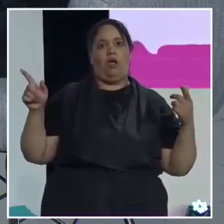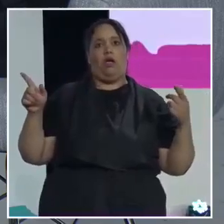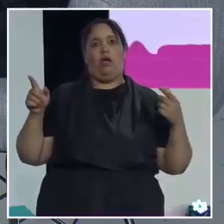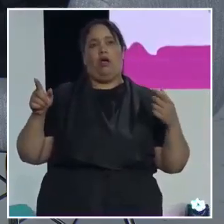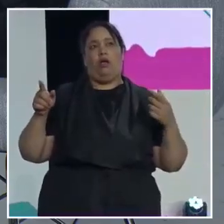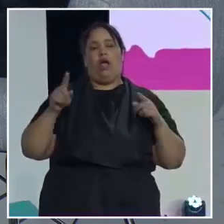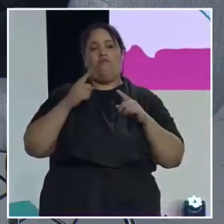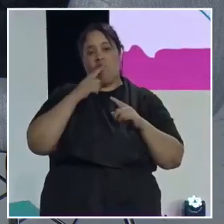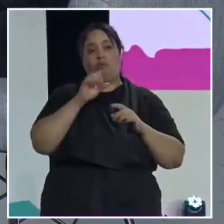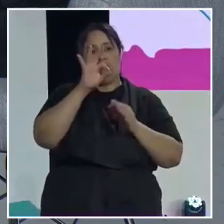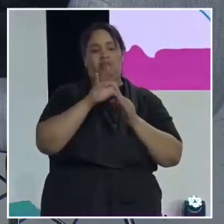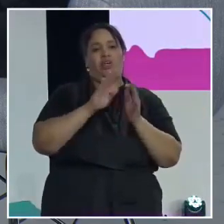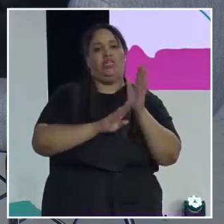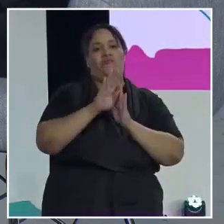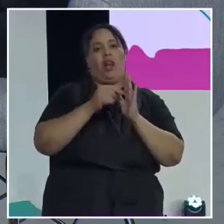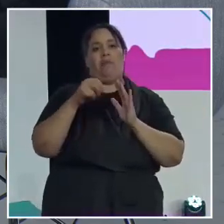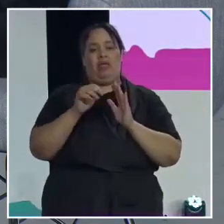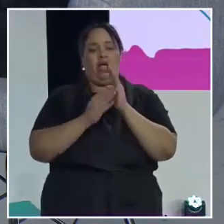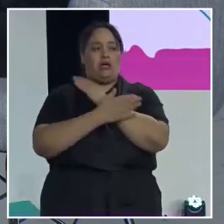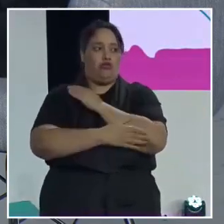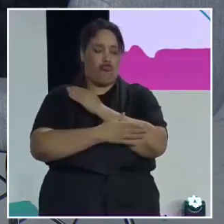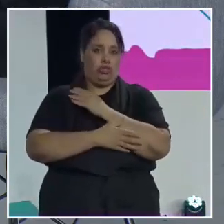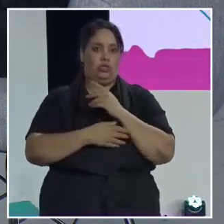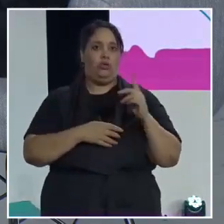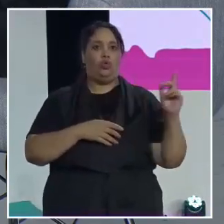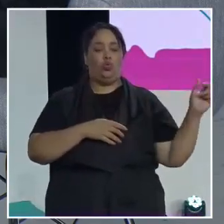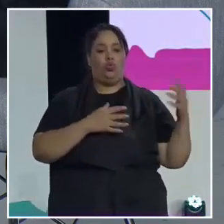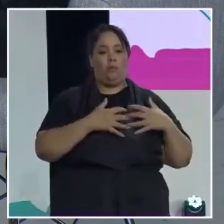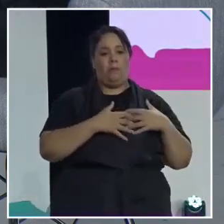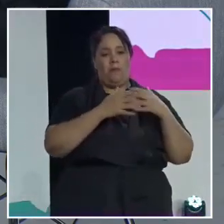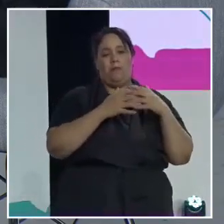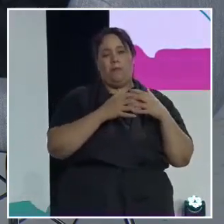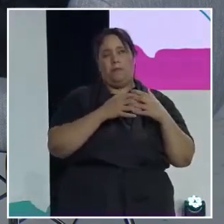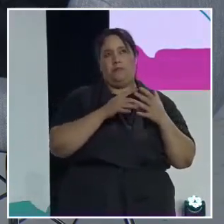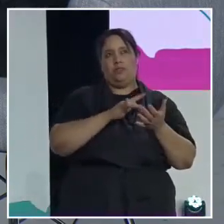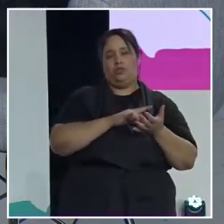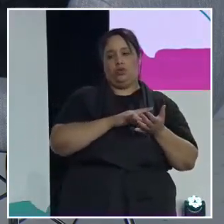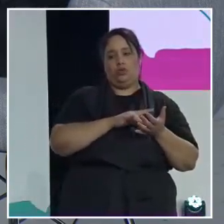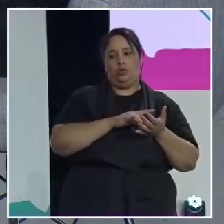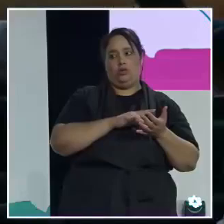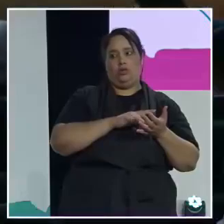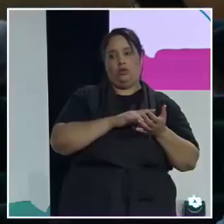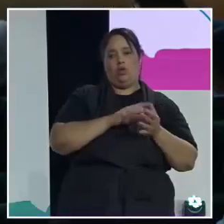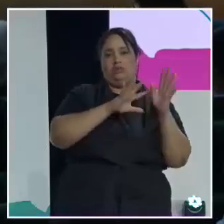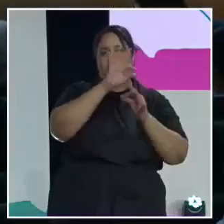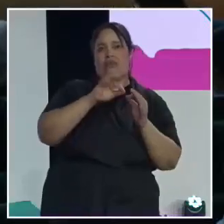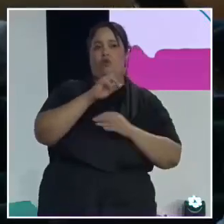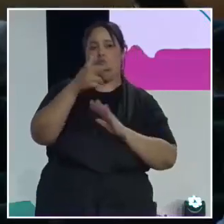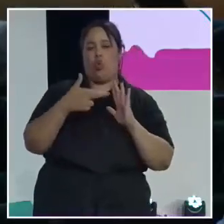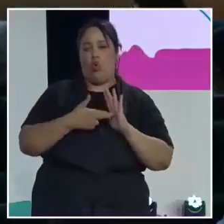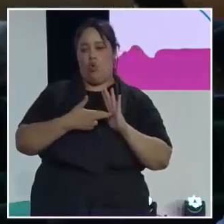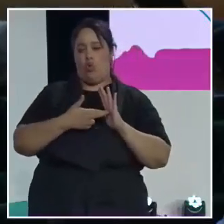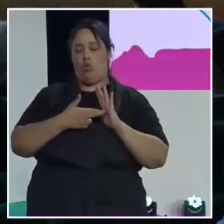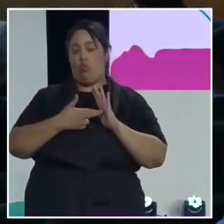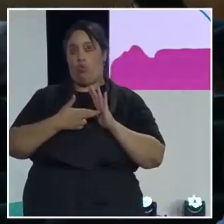Annika just made a formal proposition and designed a form of specific role for multilateral development